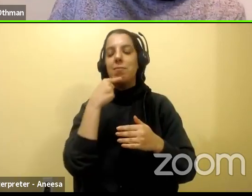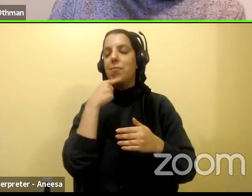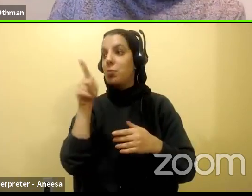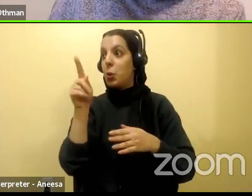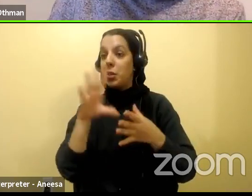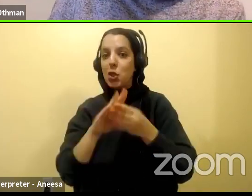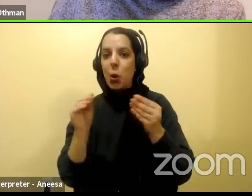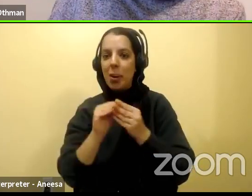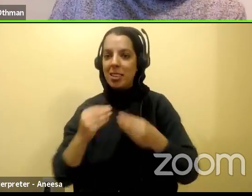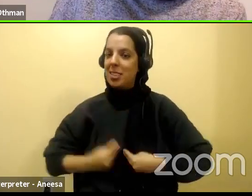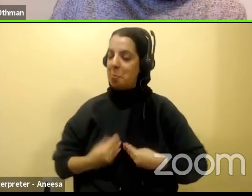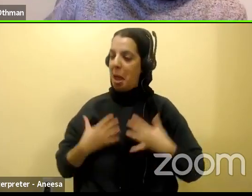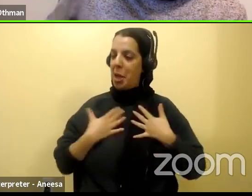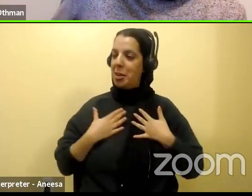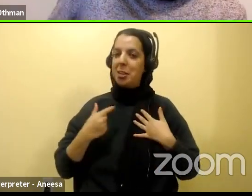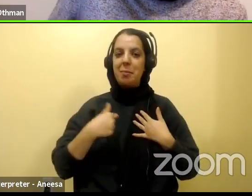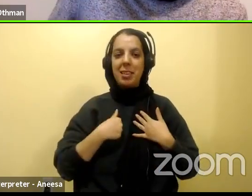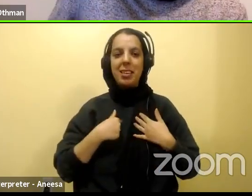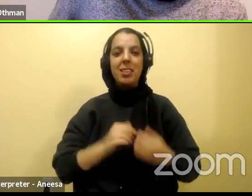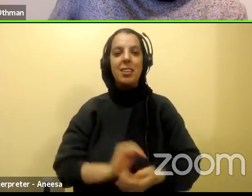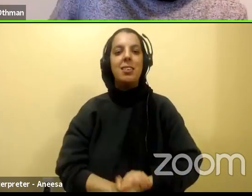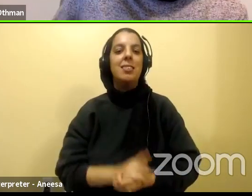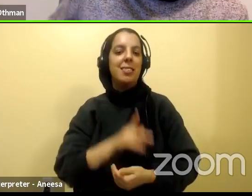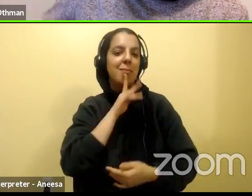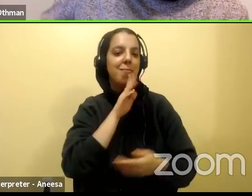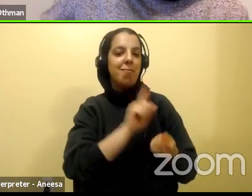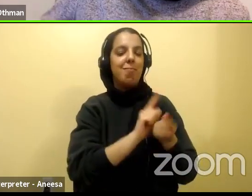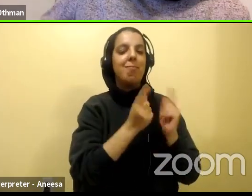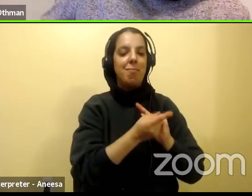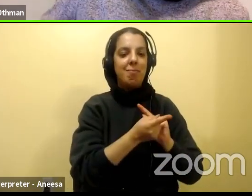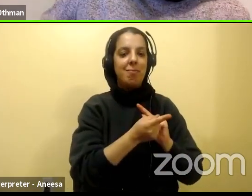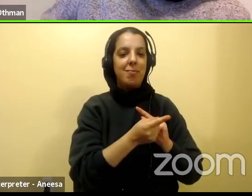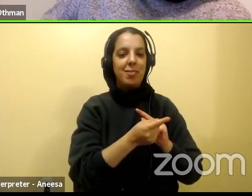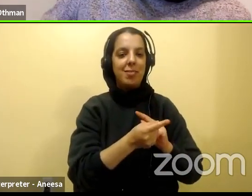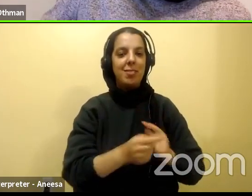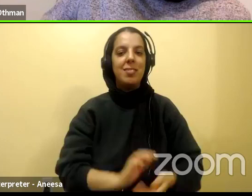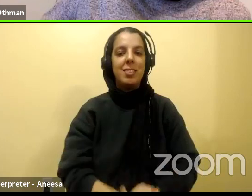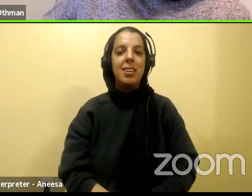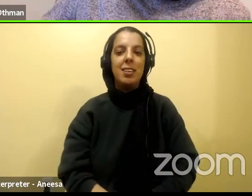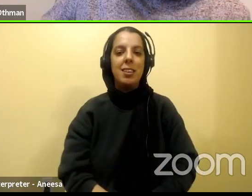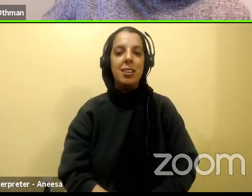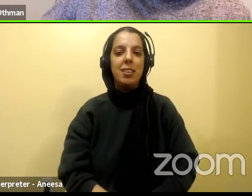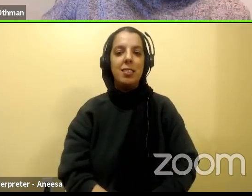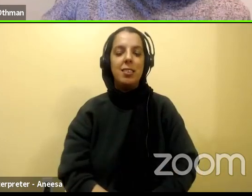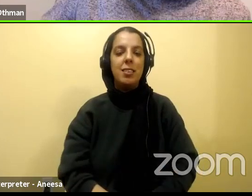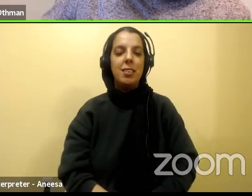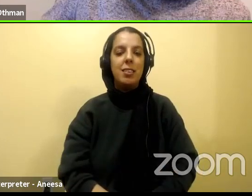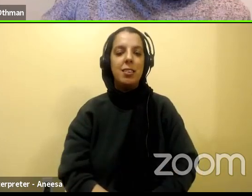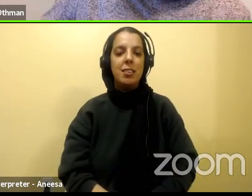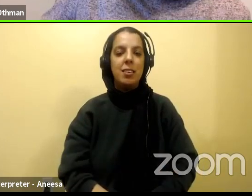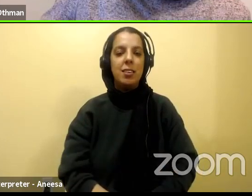Dima. Selsin said, Rabbuna yuwafiq wa yakun ma'ak fi kull al-ahwal.